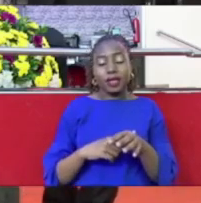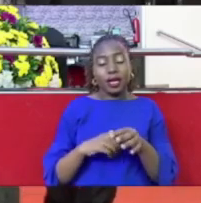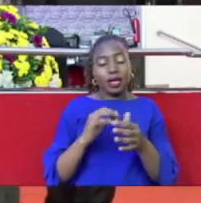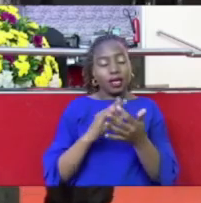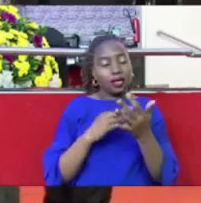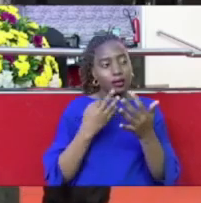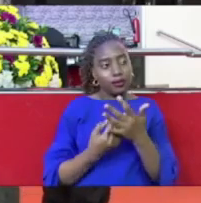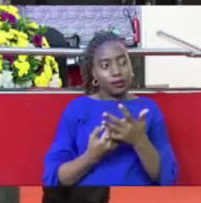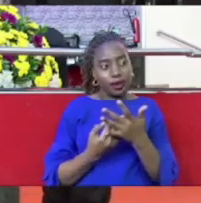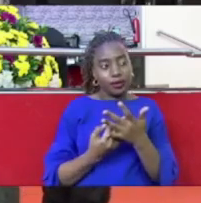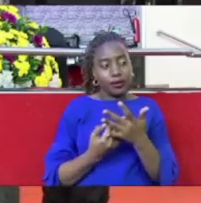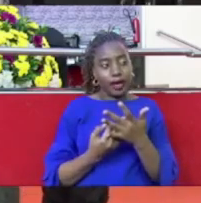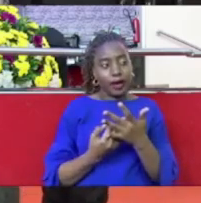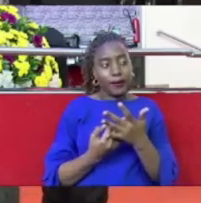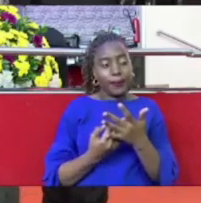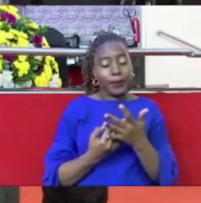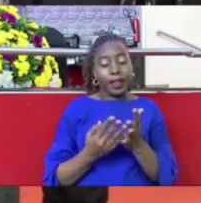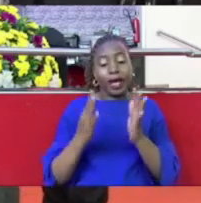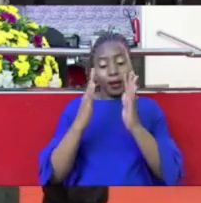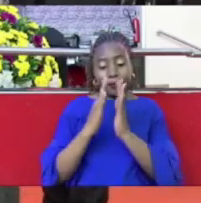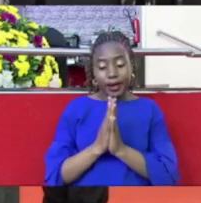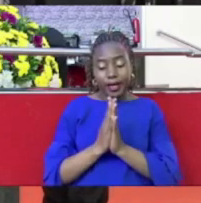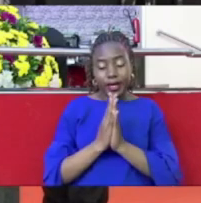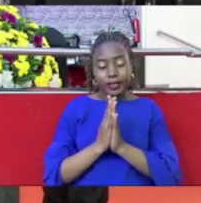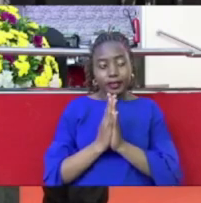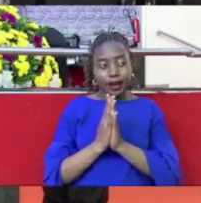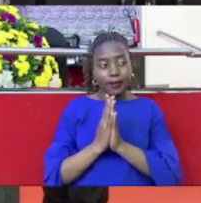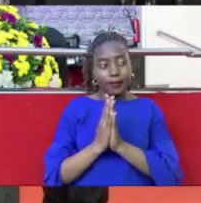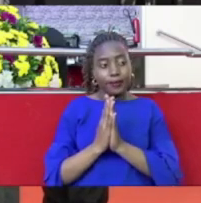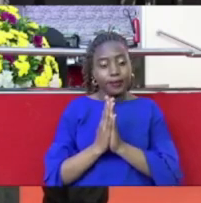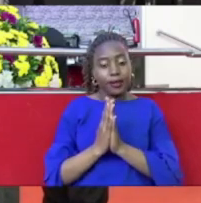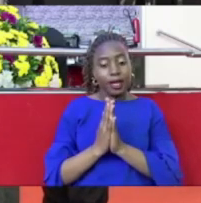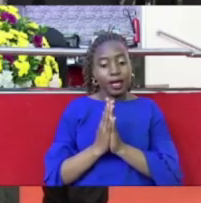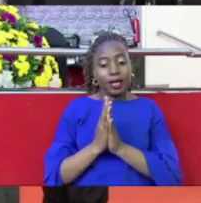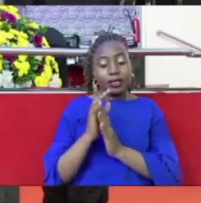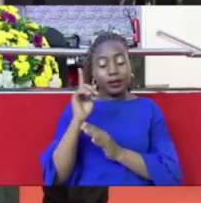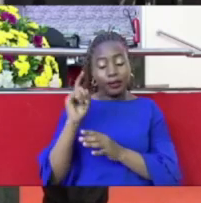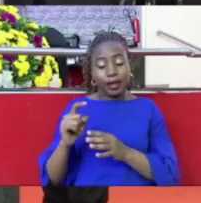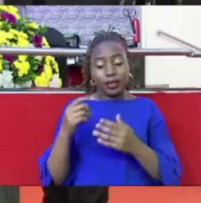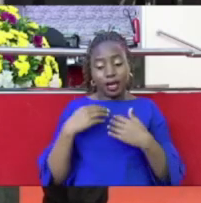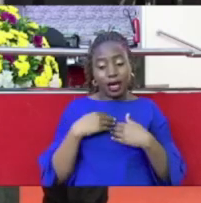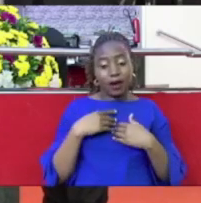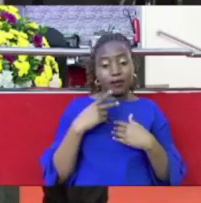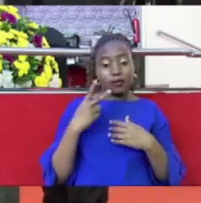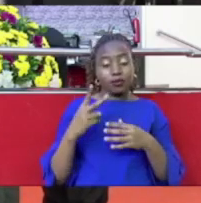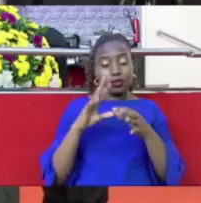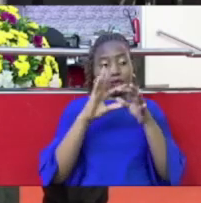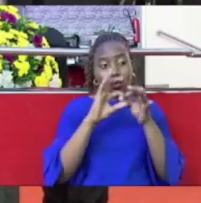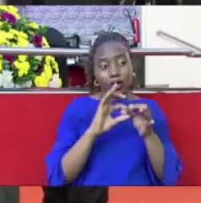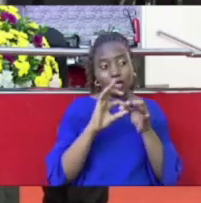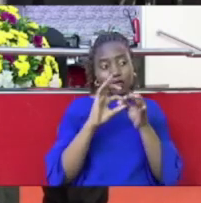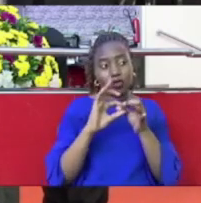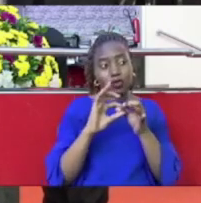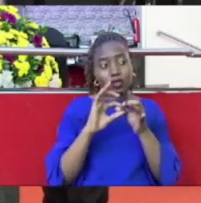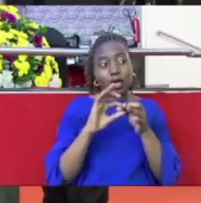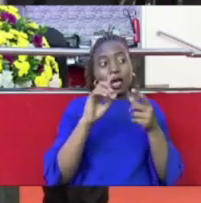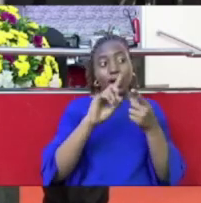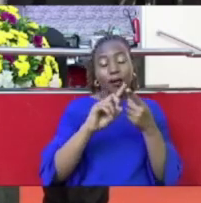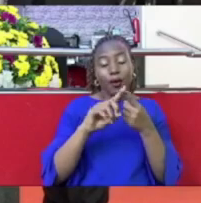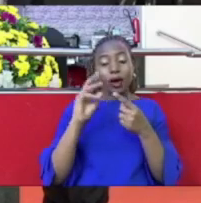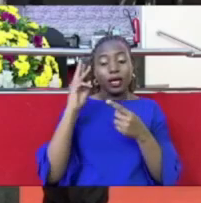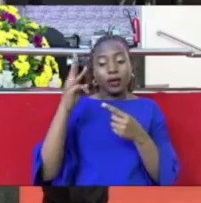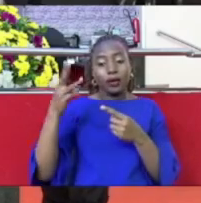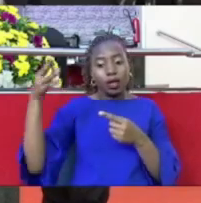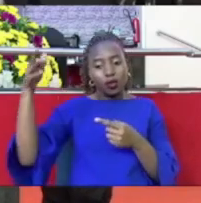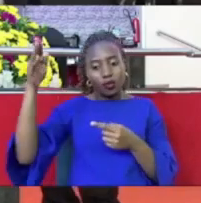tu bure. Prayers have to have two connections. Maombi lazima yameunganishwa. The will of God, mapenzi yake